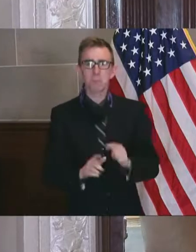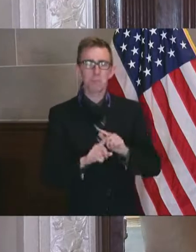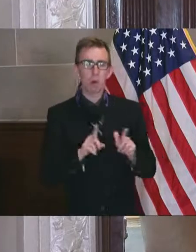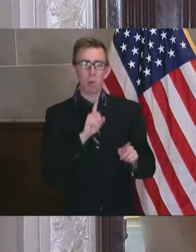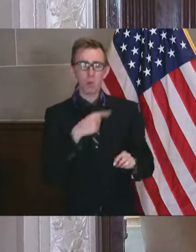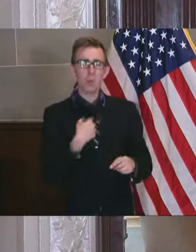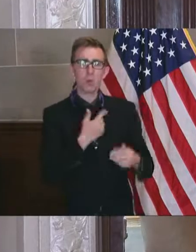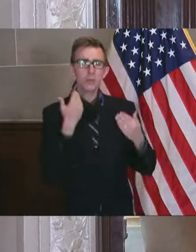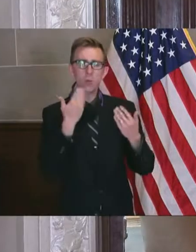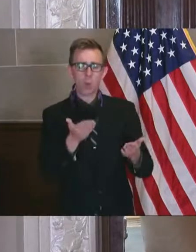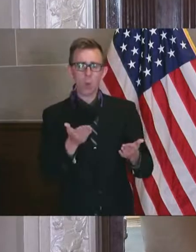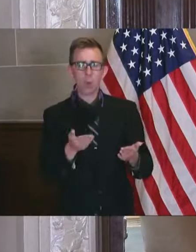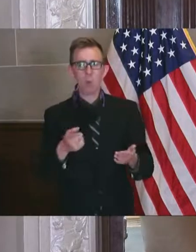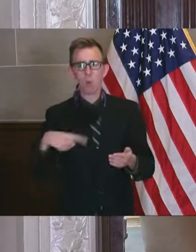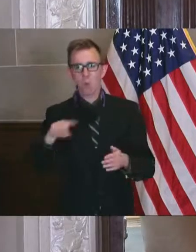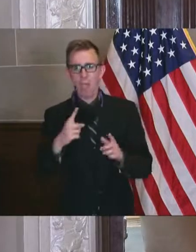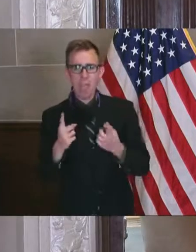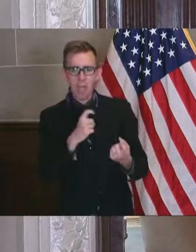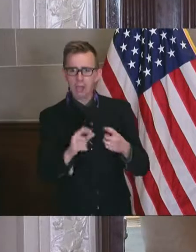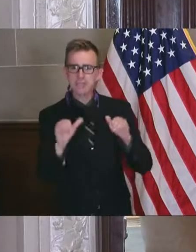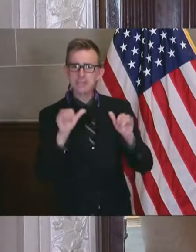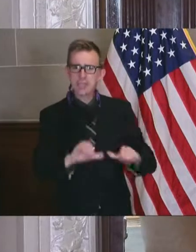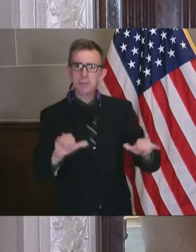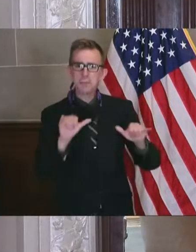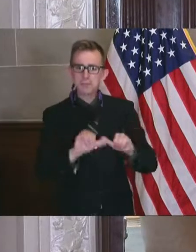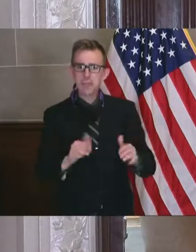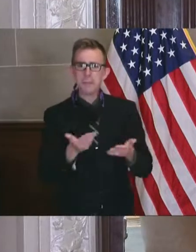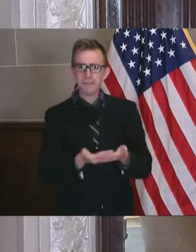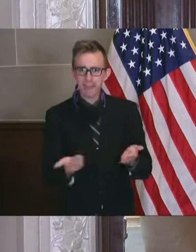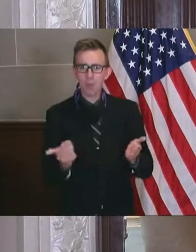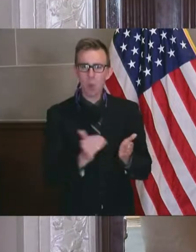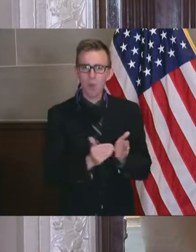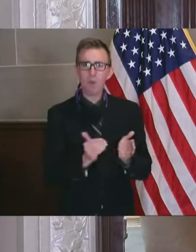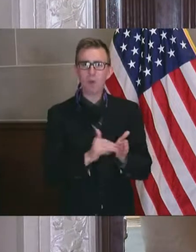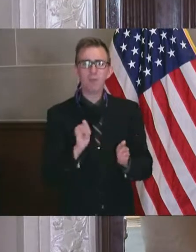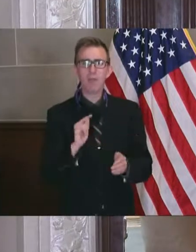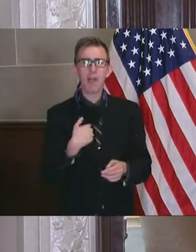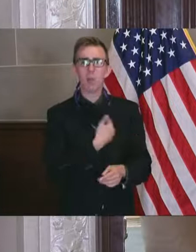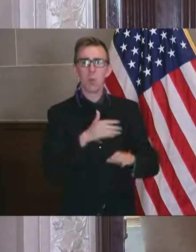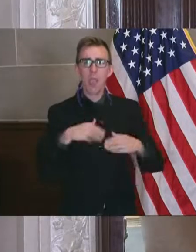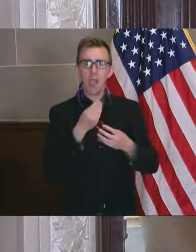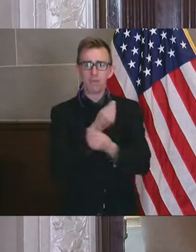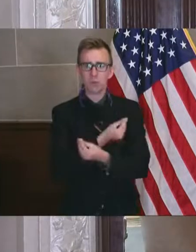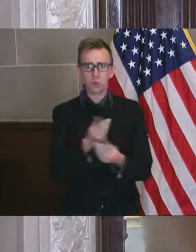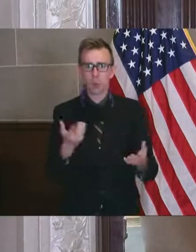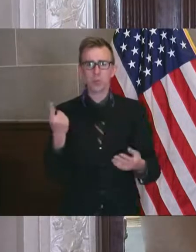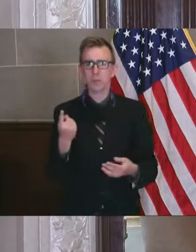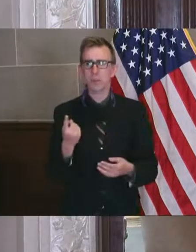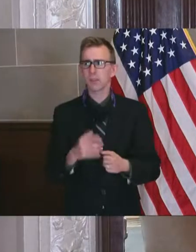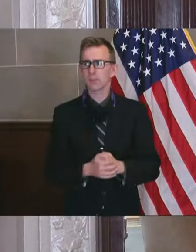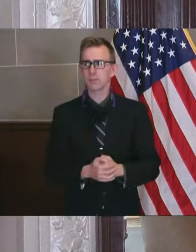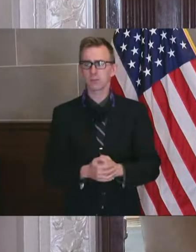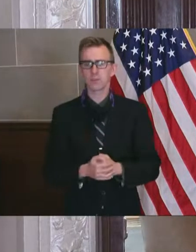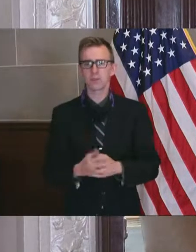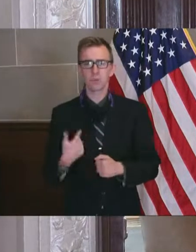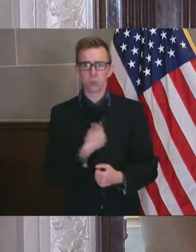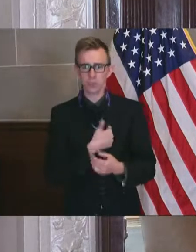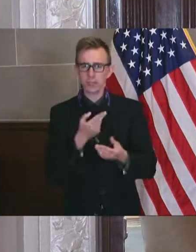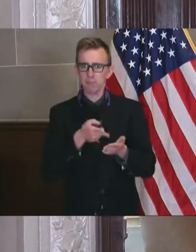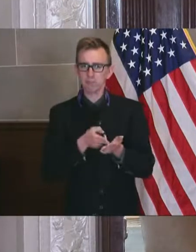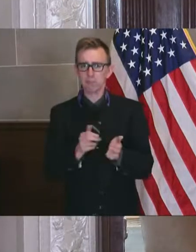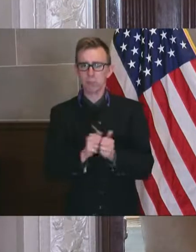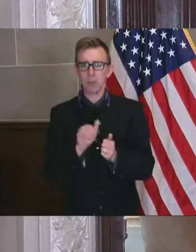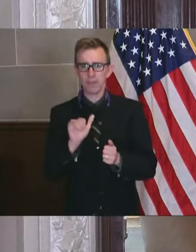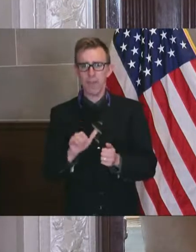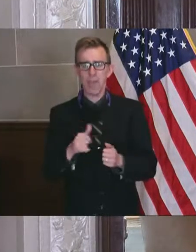don't know that, and you keep kind of wanting to ask that same question over and over again like we've not told the public something. We've been up front with the public yet,